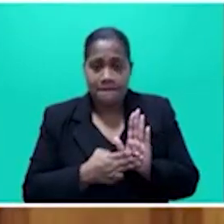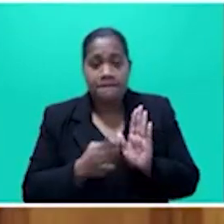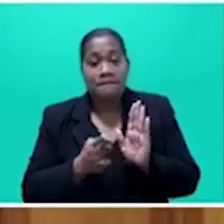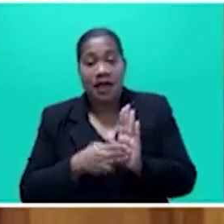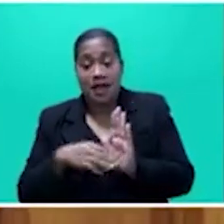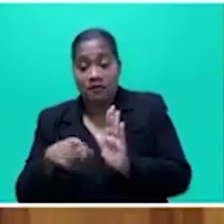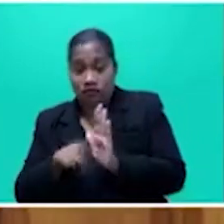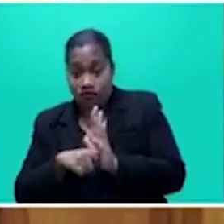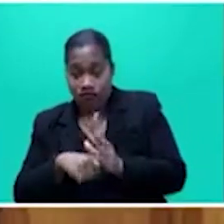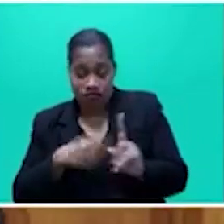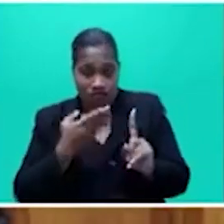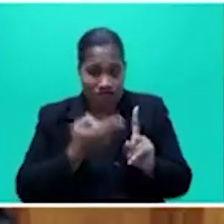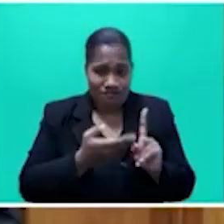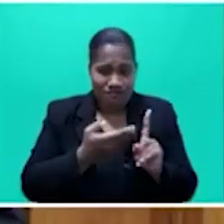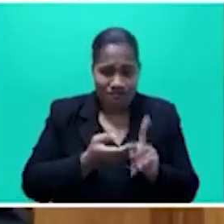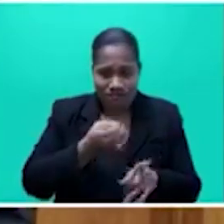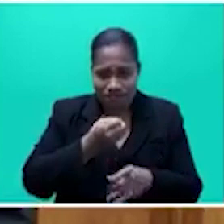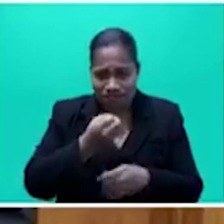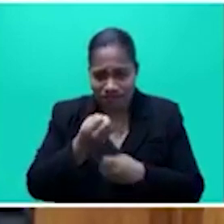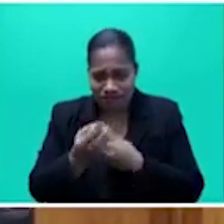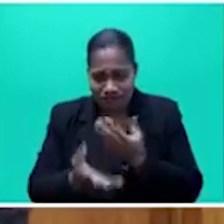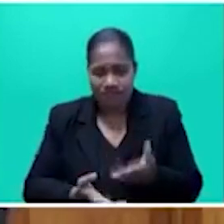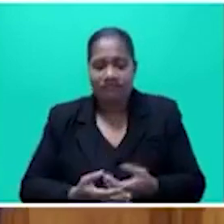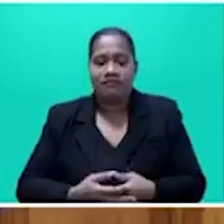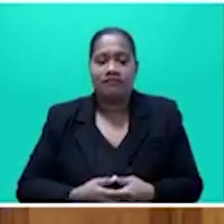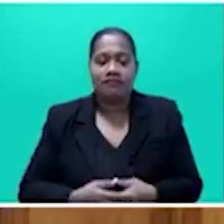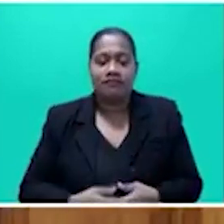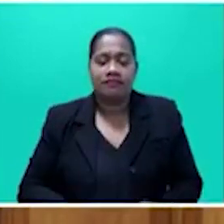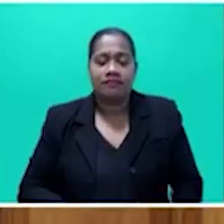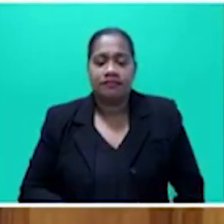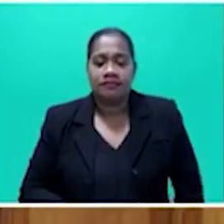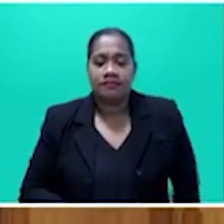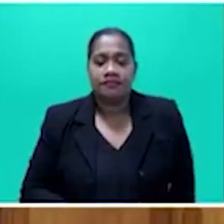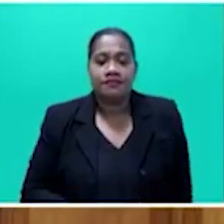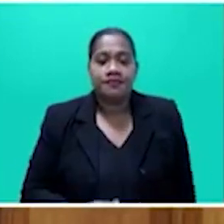objected to. That was in regard to